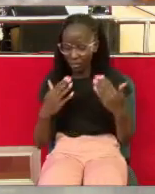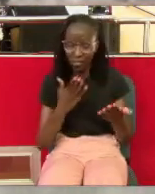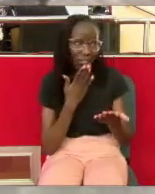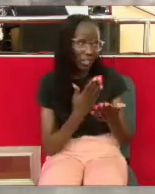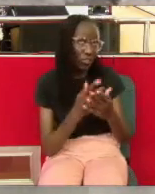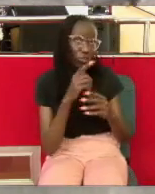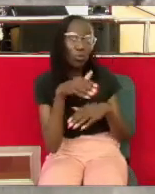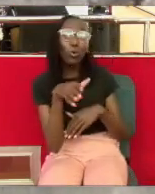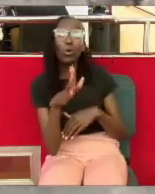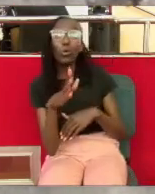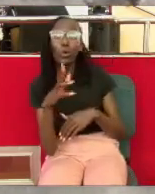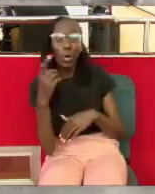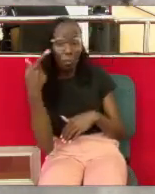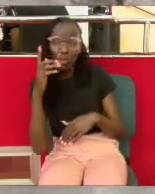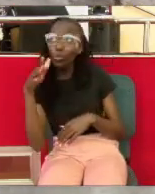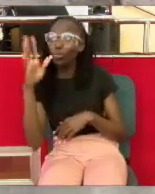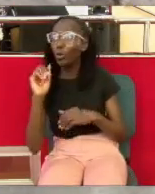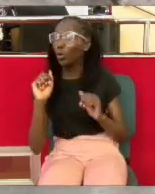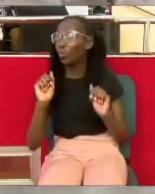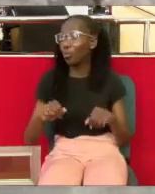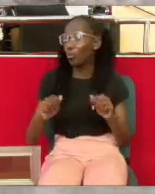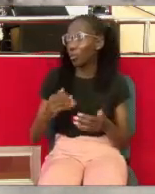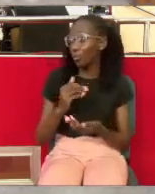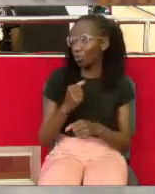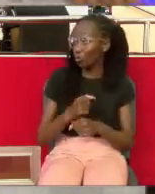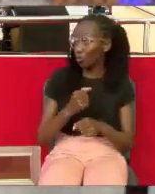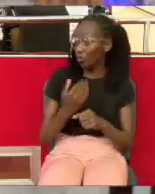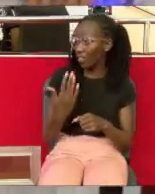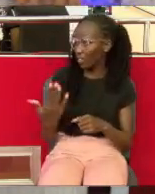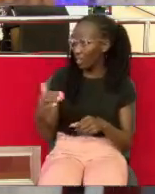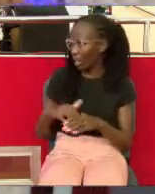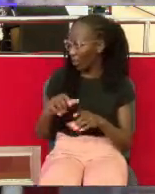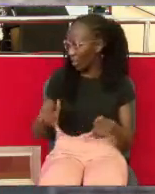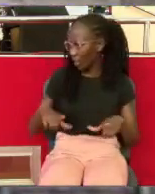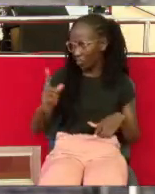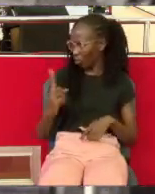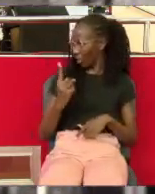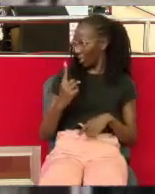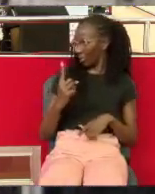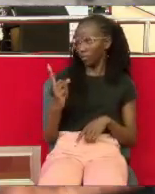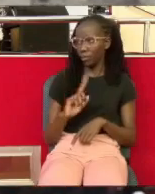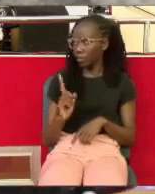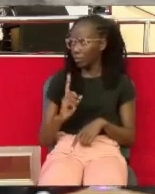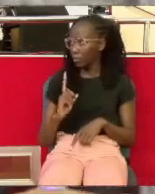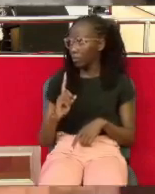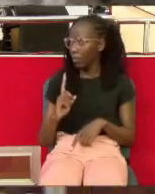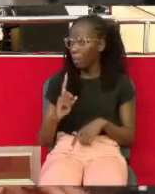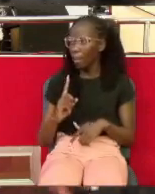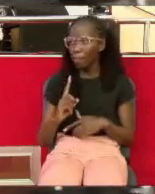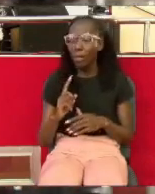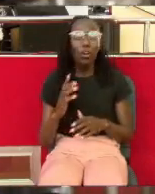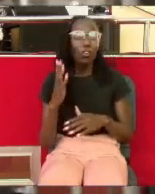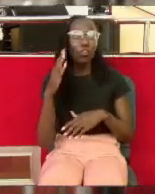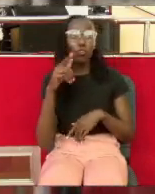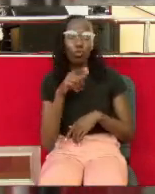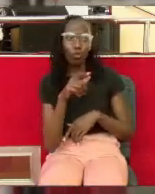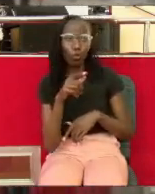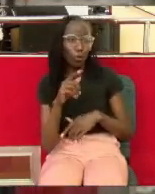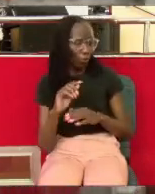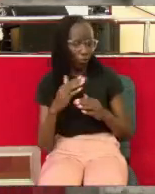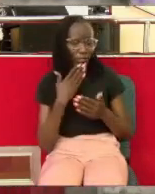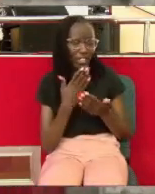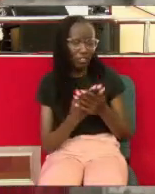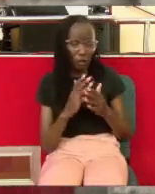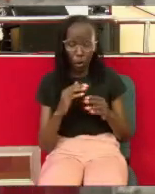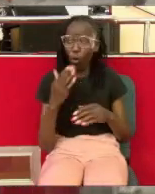Haushukuru Mungu kwa sababu alikupatia. You are not thanking God because you have a nice shirt. Yani haushukuru sababu uko na shirt. You are not thanking God because of how you are